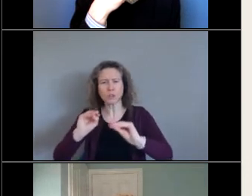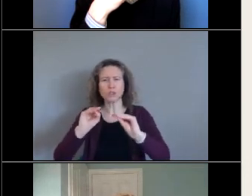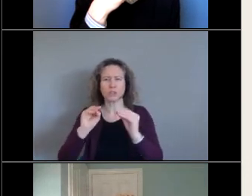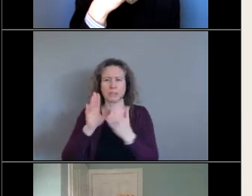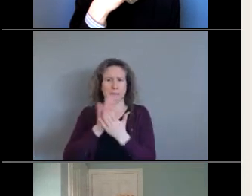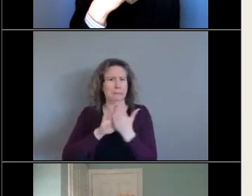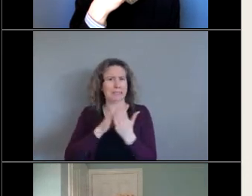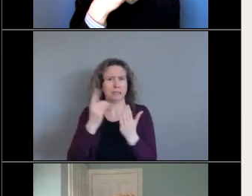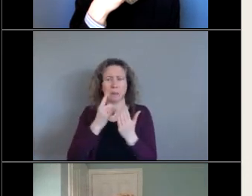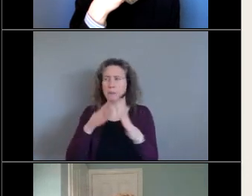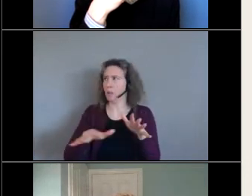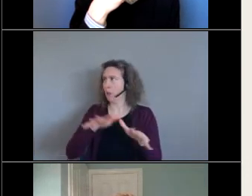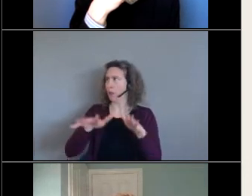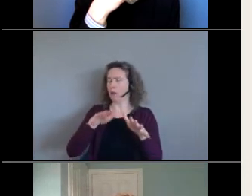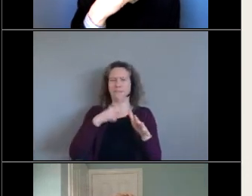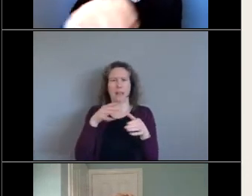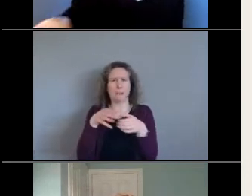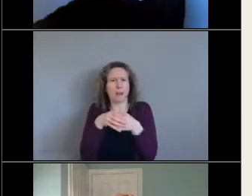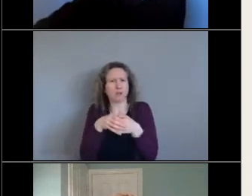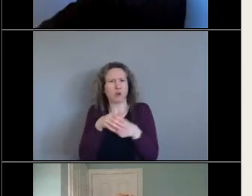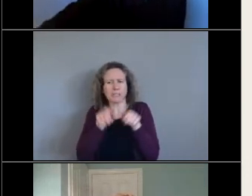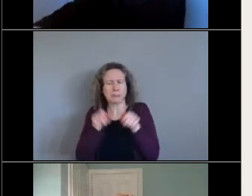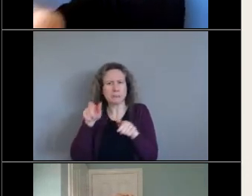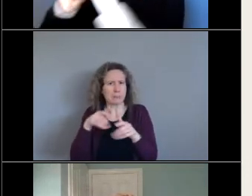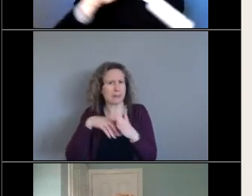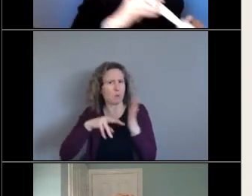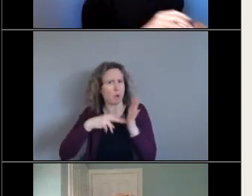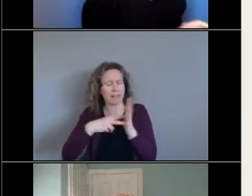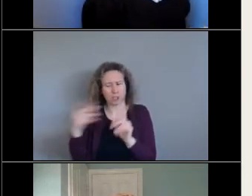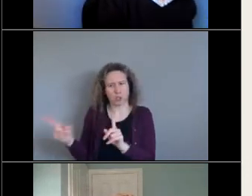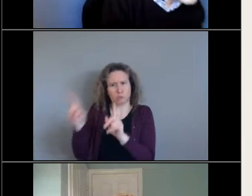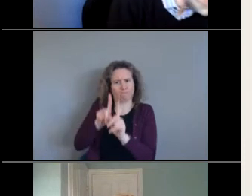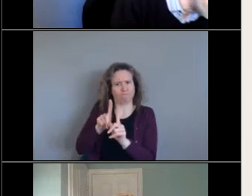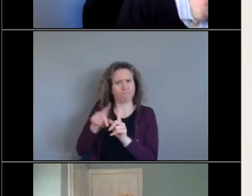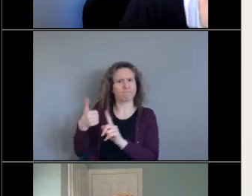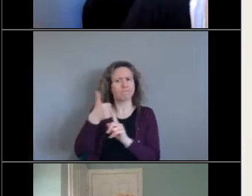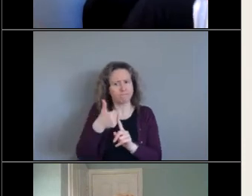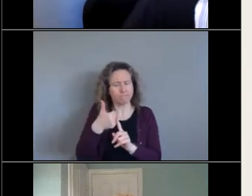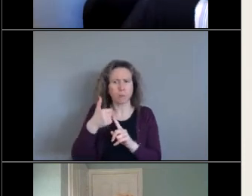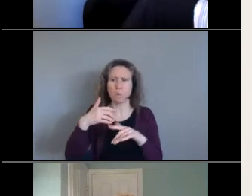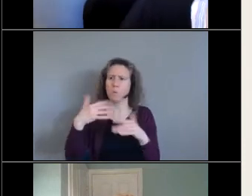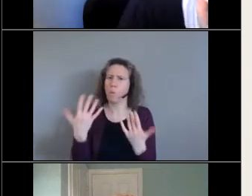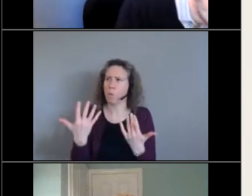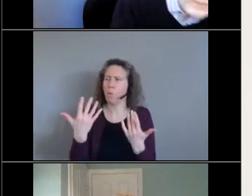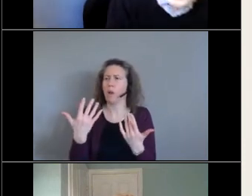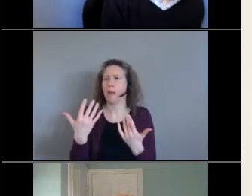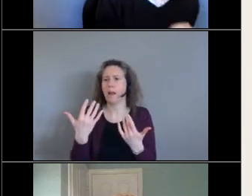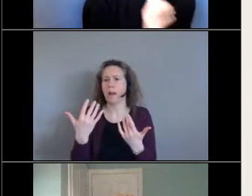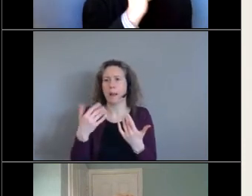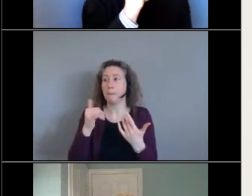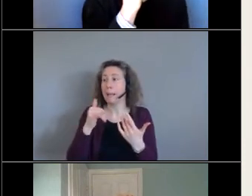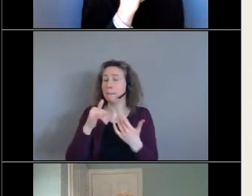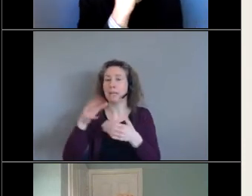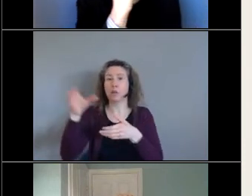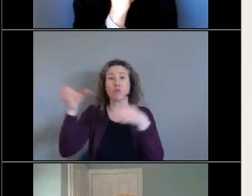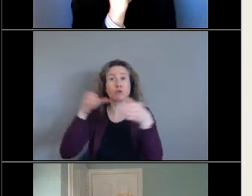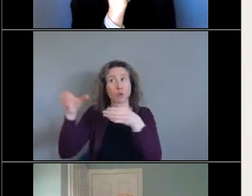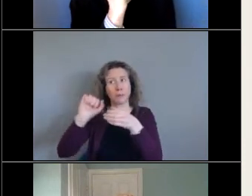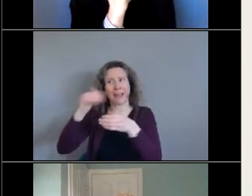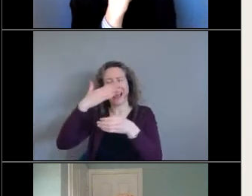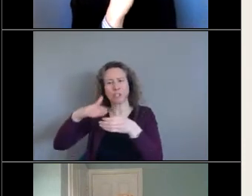maybe underrepresented in the organisation, or has approaches recruitment in an inclusive way. So I